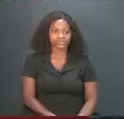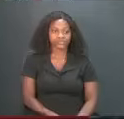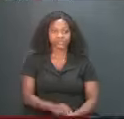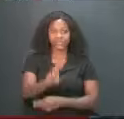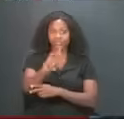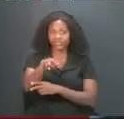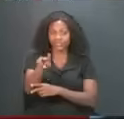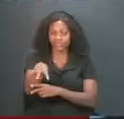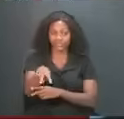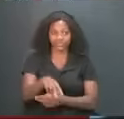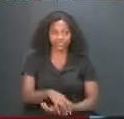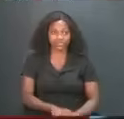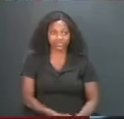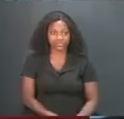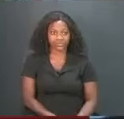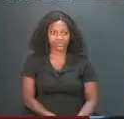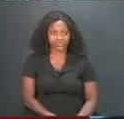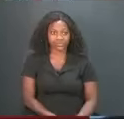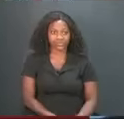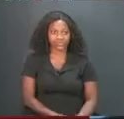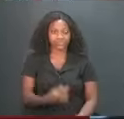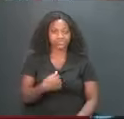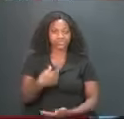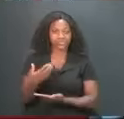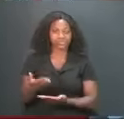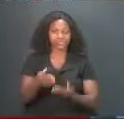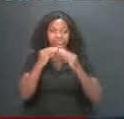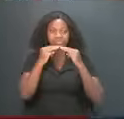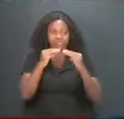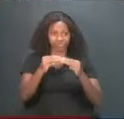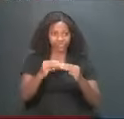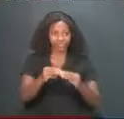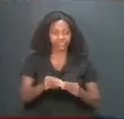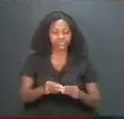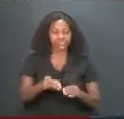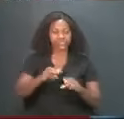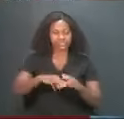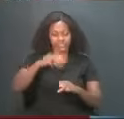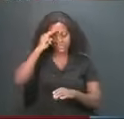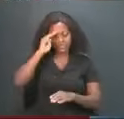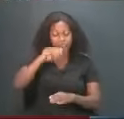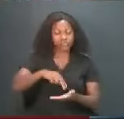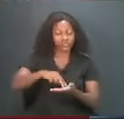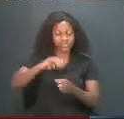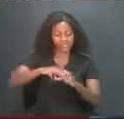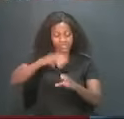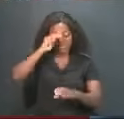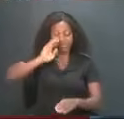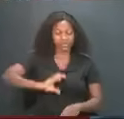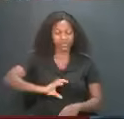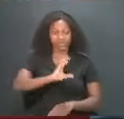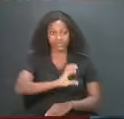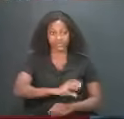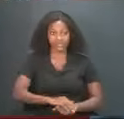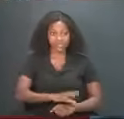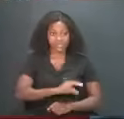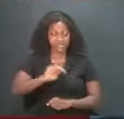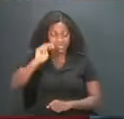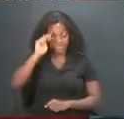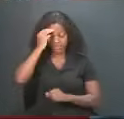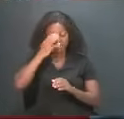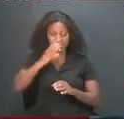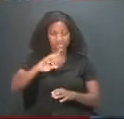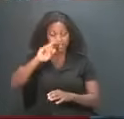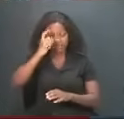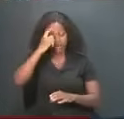22. Item number 22. I will move the motion on behalf of the chairman of the committee. And then the Minister for Government Communication